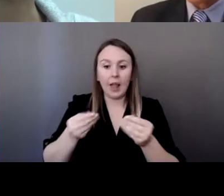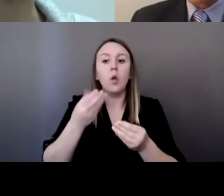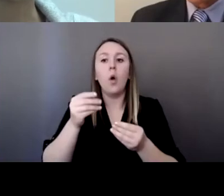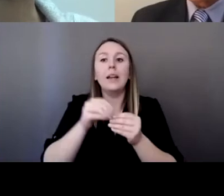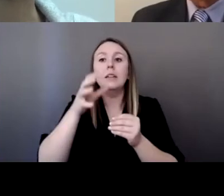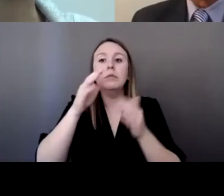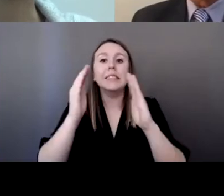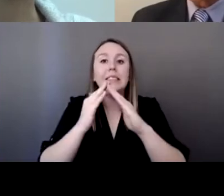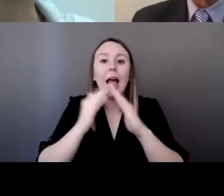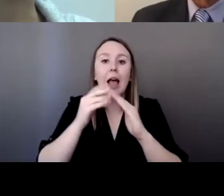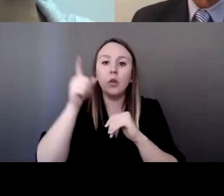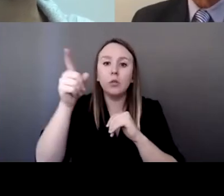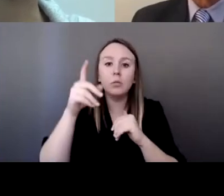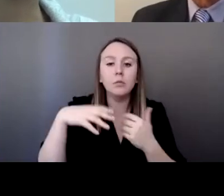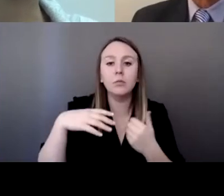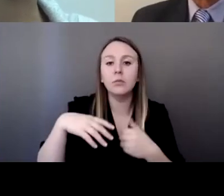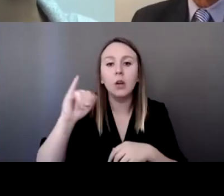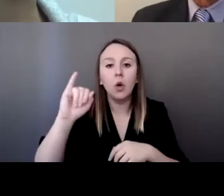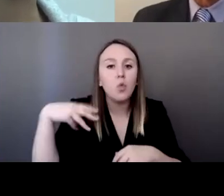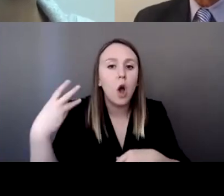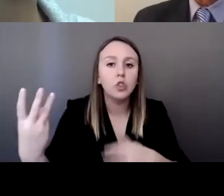place where it becomes